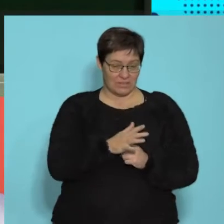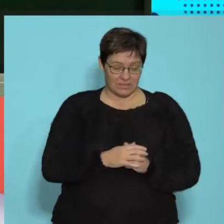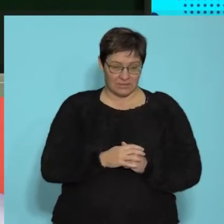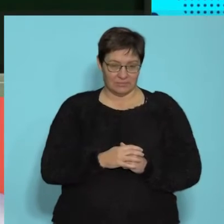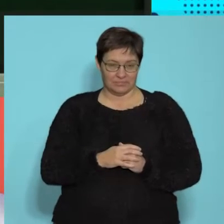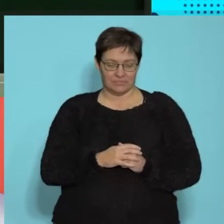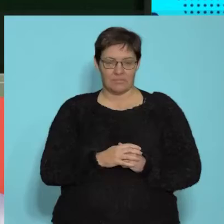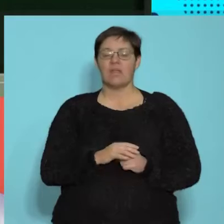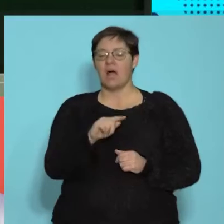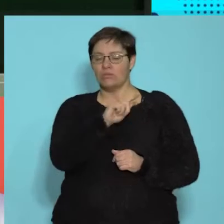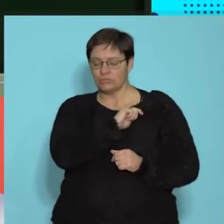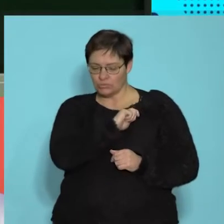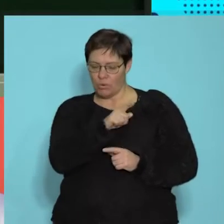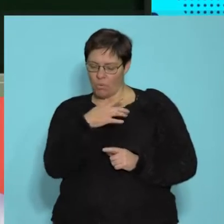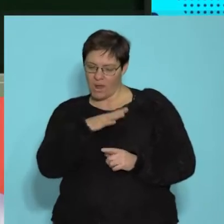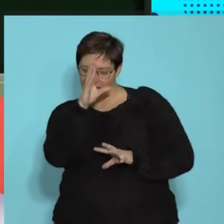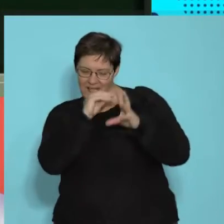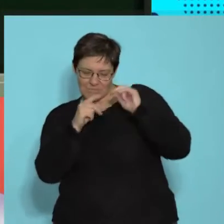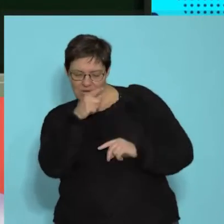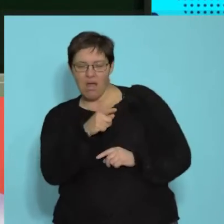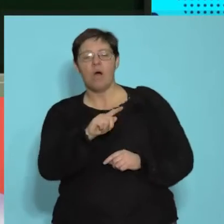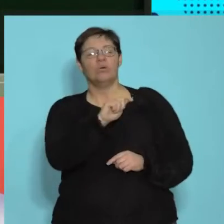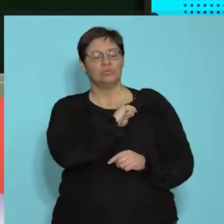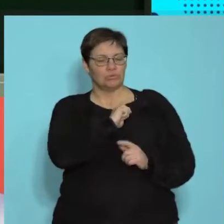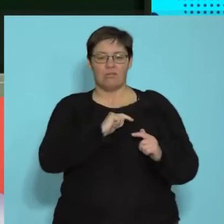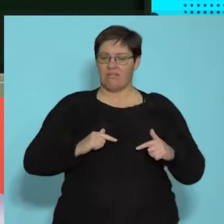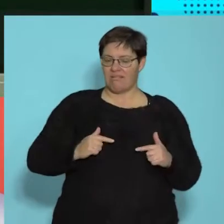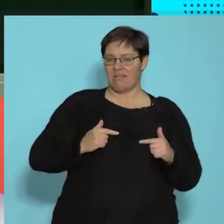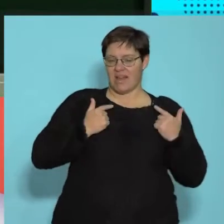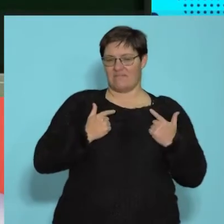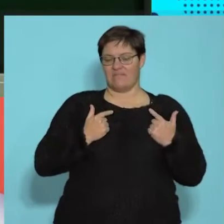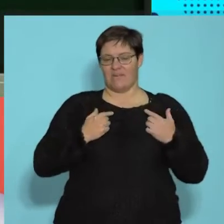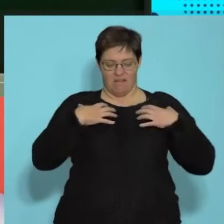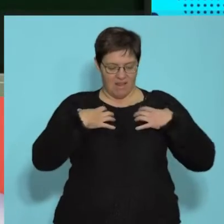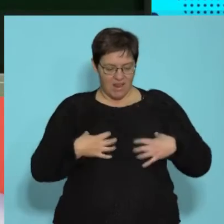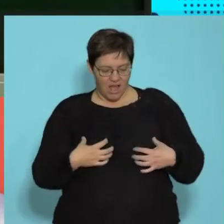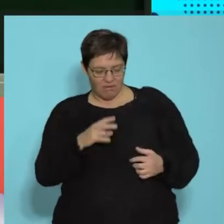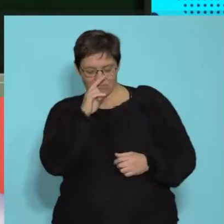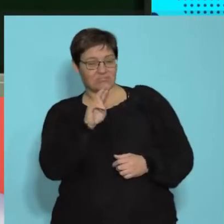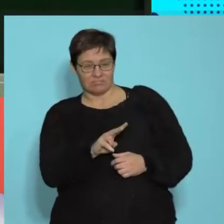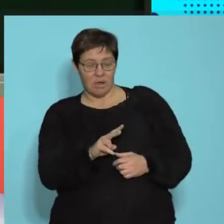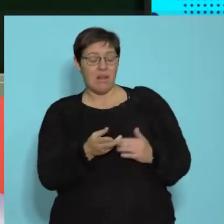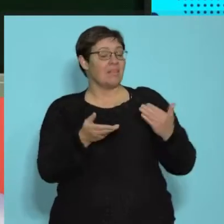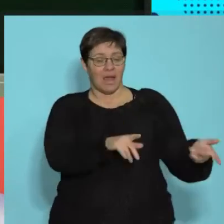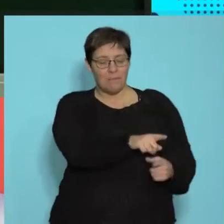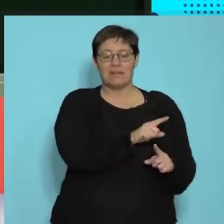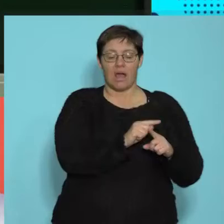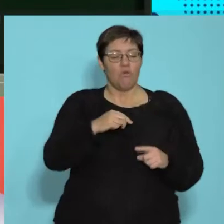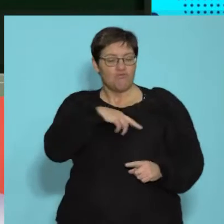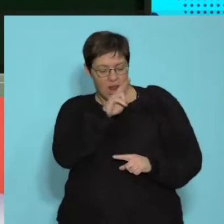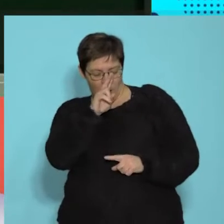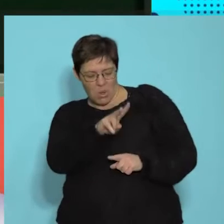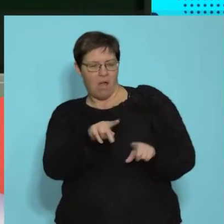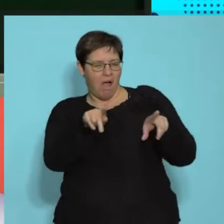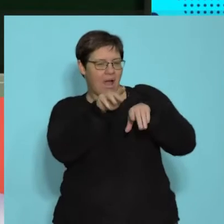you, and we really wanted you to get that experience of what a real live, lung, it wasn't living, it was dead, but the